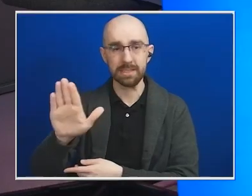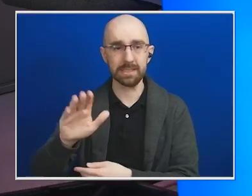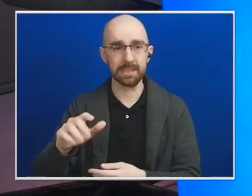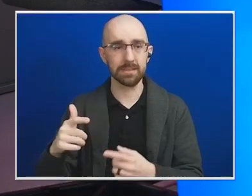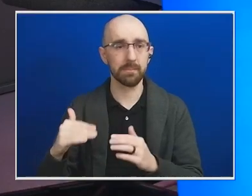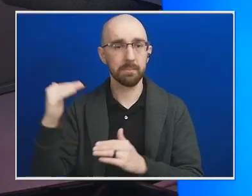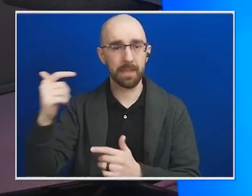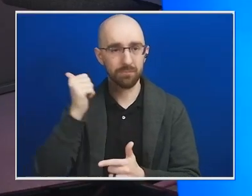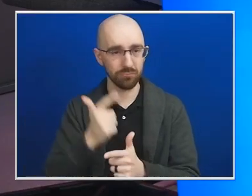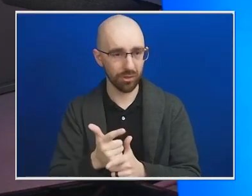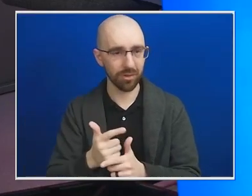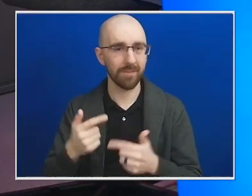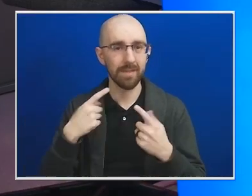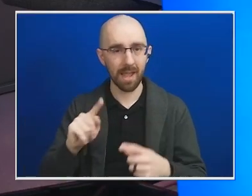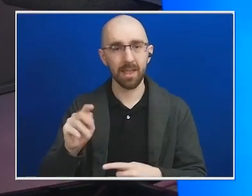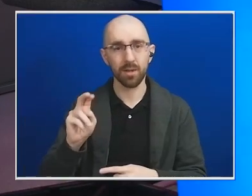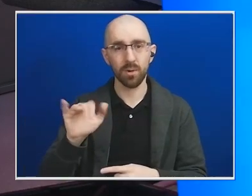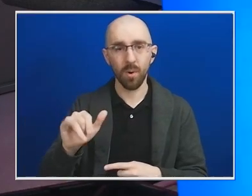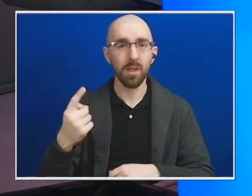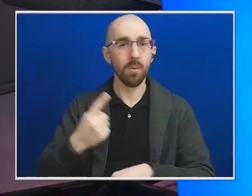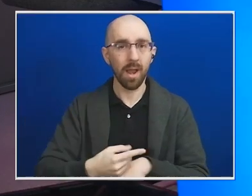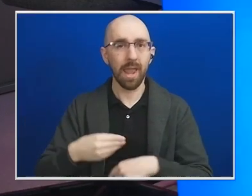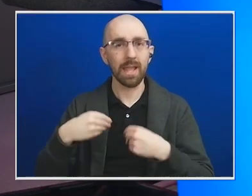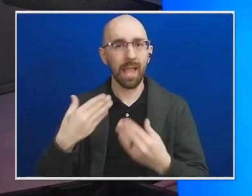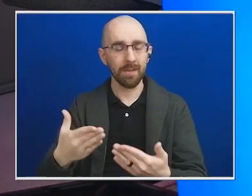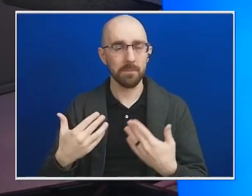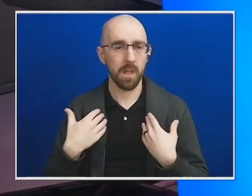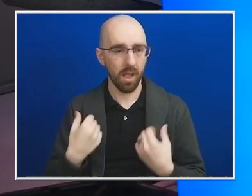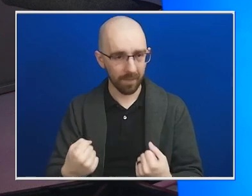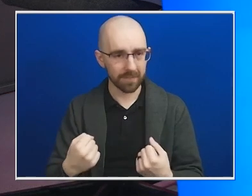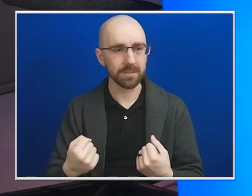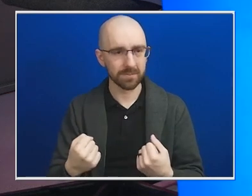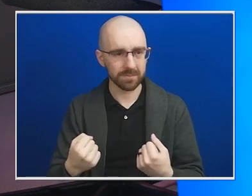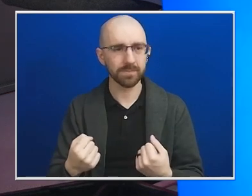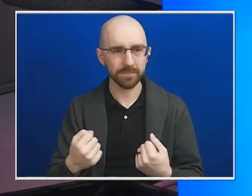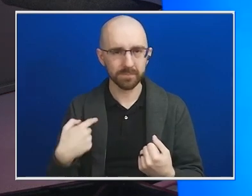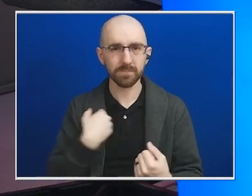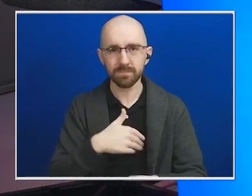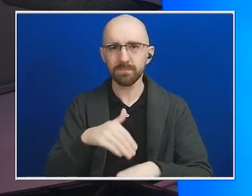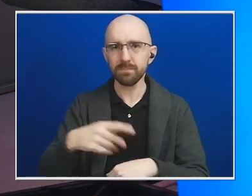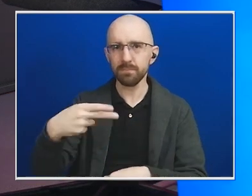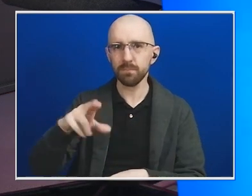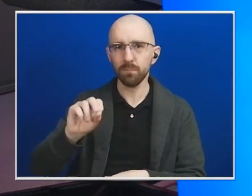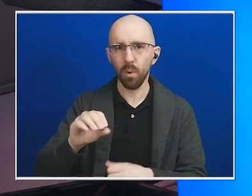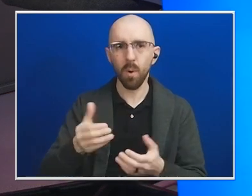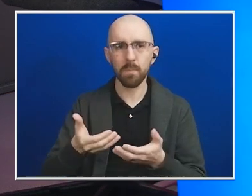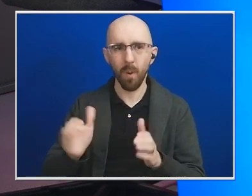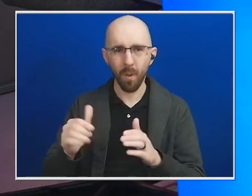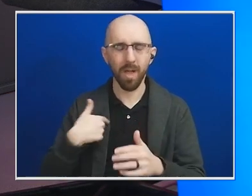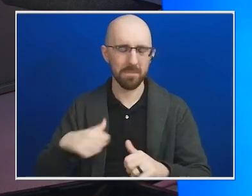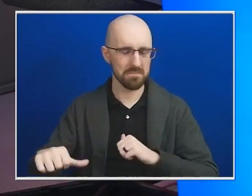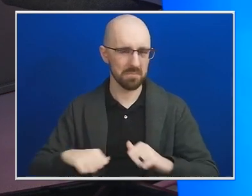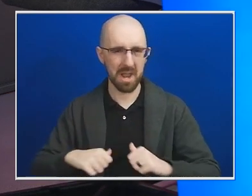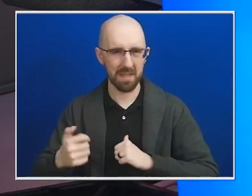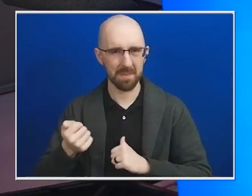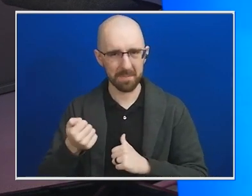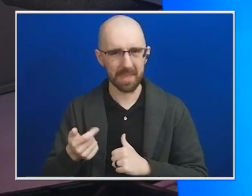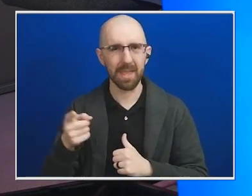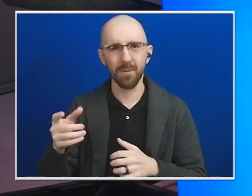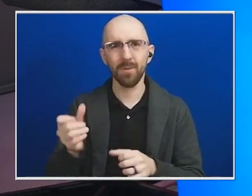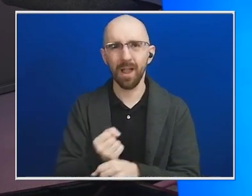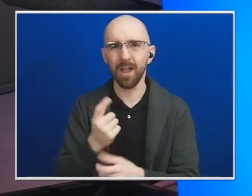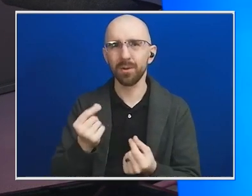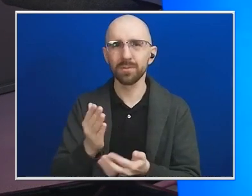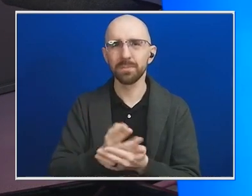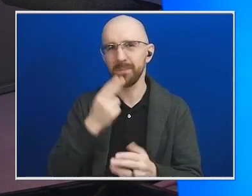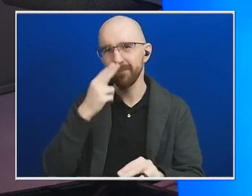one day gave him the confidence. We were at a Pro Bowl, I'm gonna brag a little bit, that we got to do some fun things. And